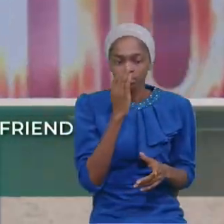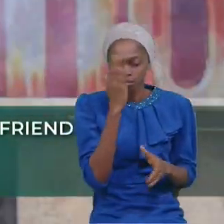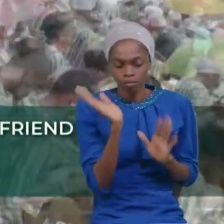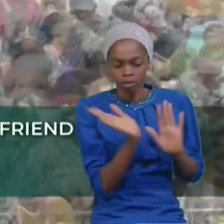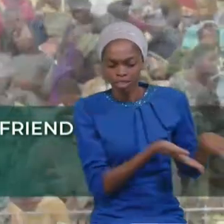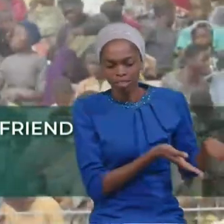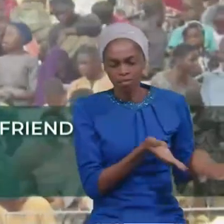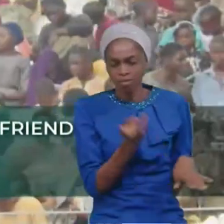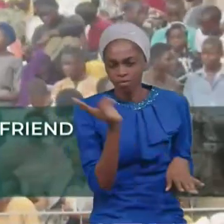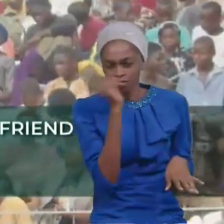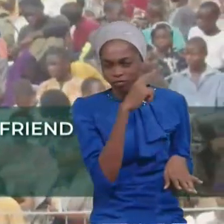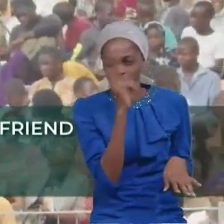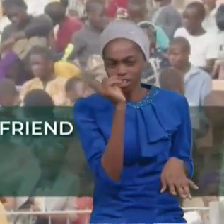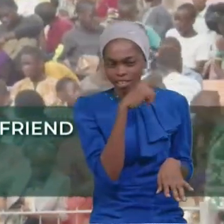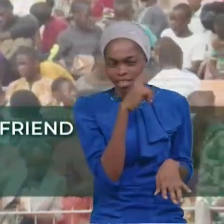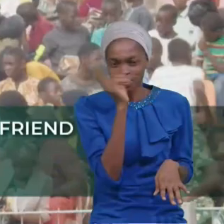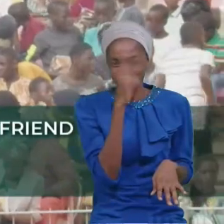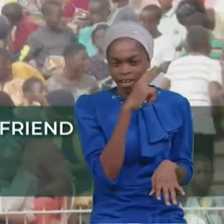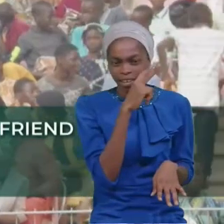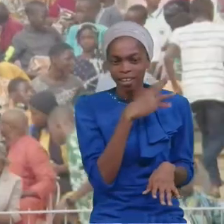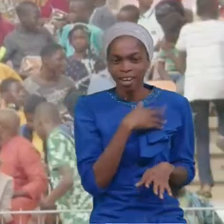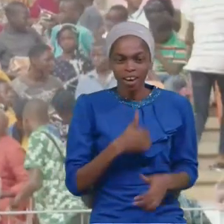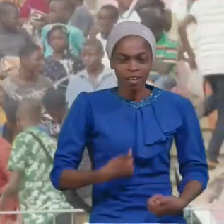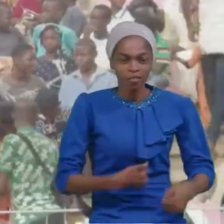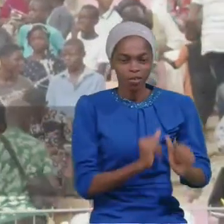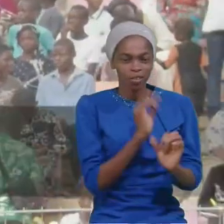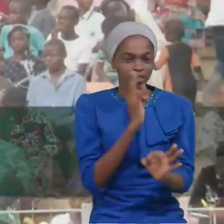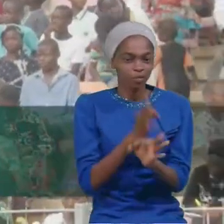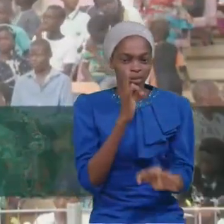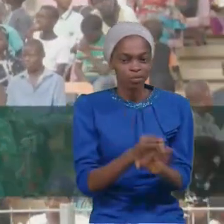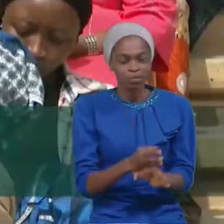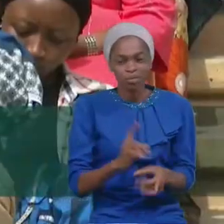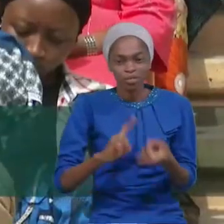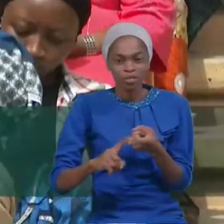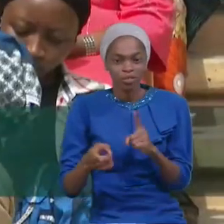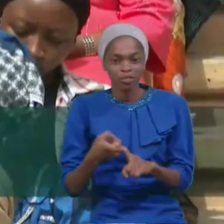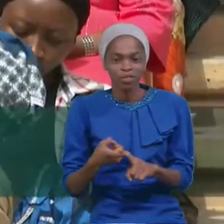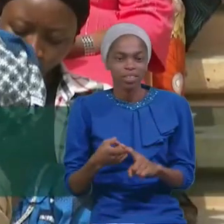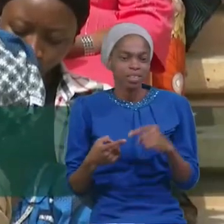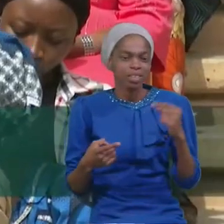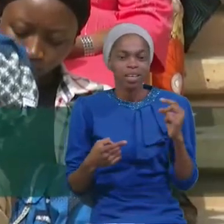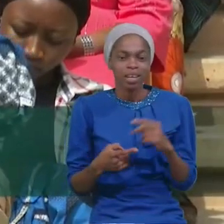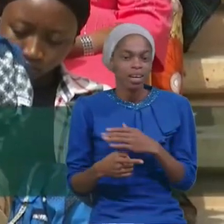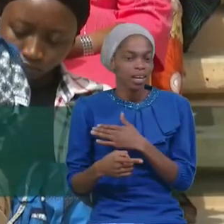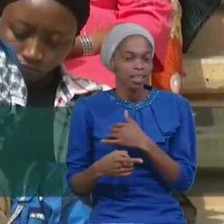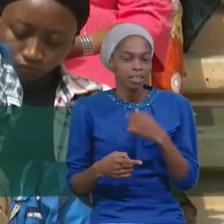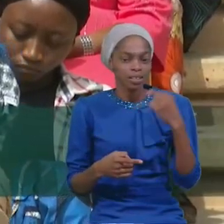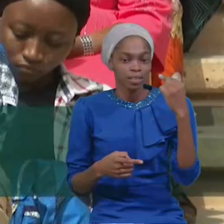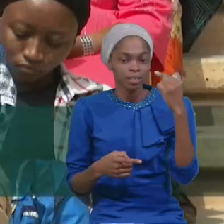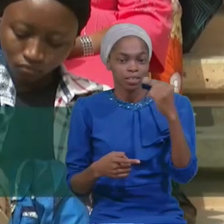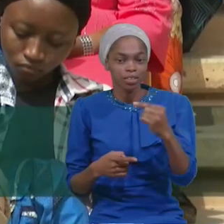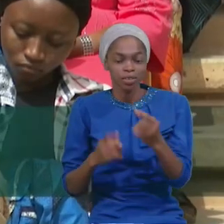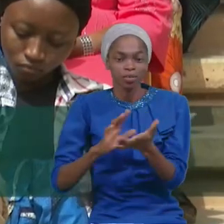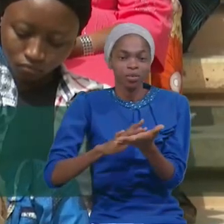glorify God for growing goodness and gift. H, healed